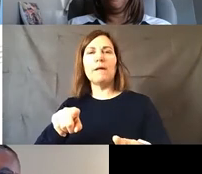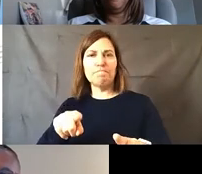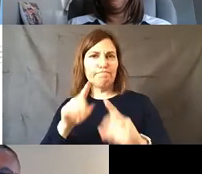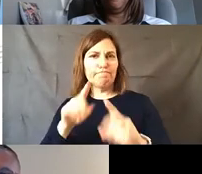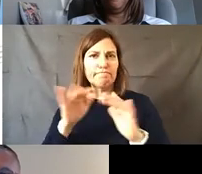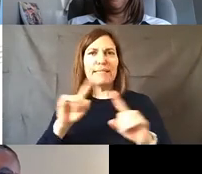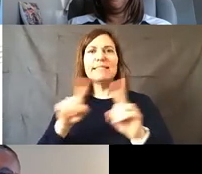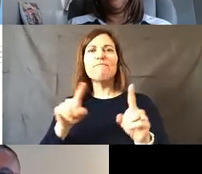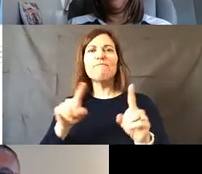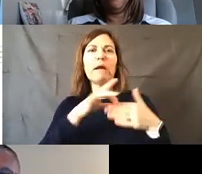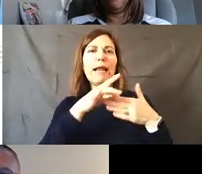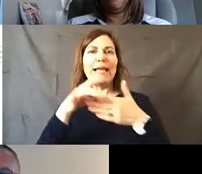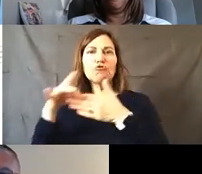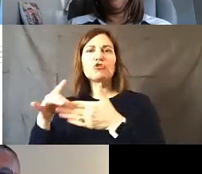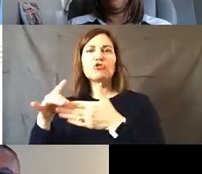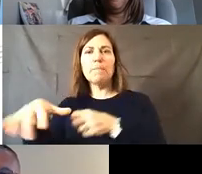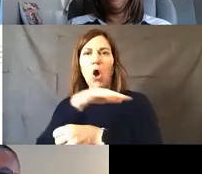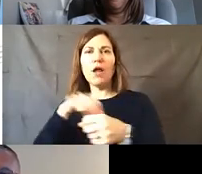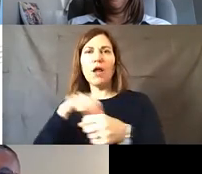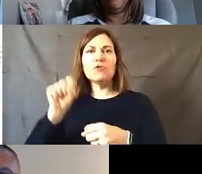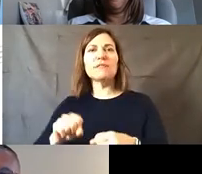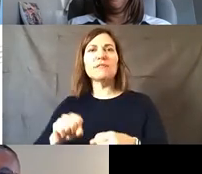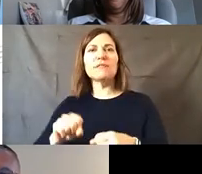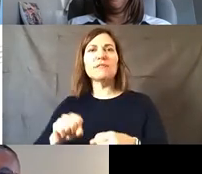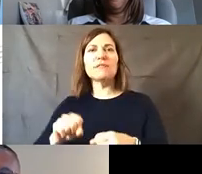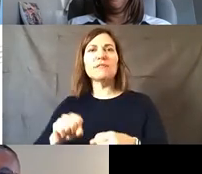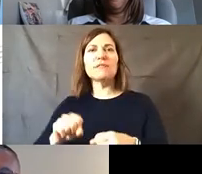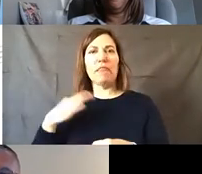from across South Pittsburgh will be there. So